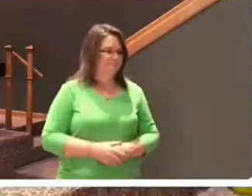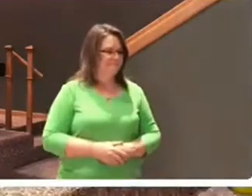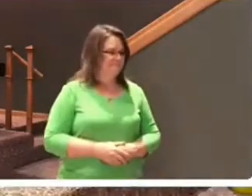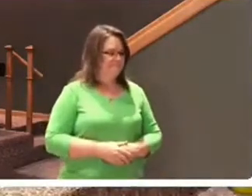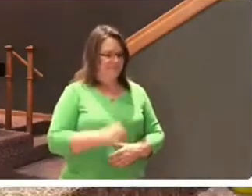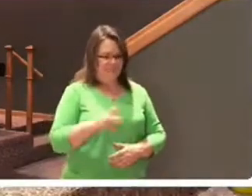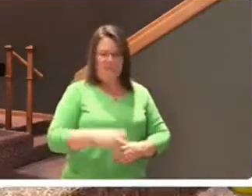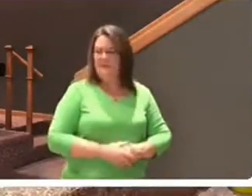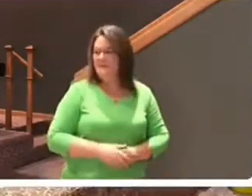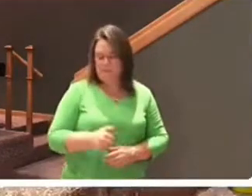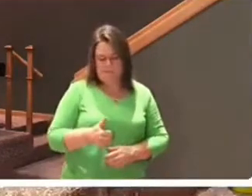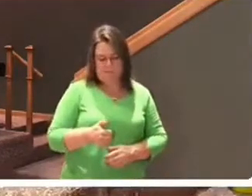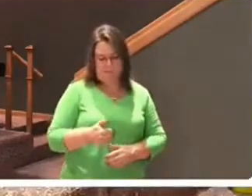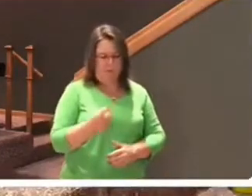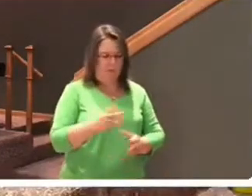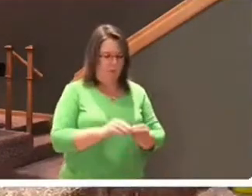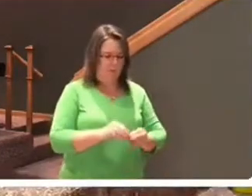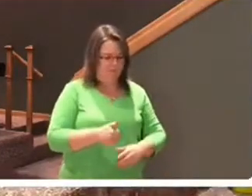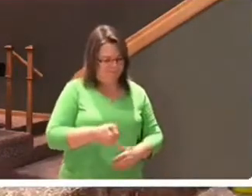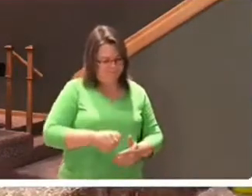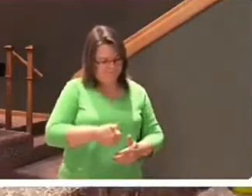Okay, I got one more.